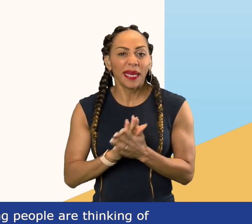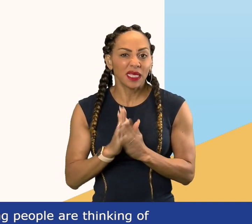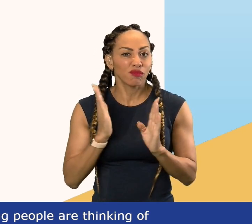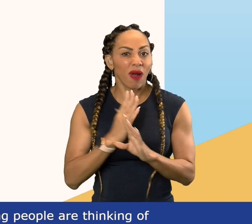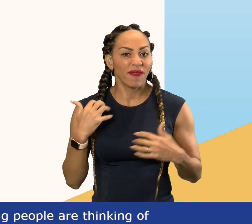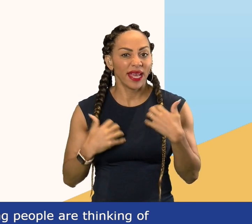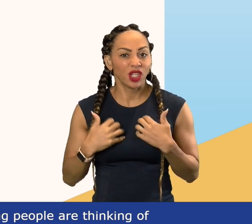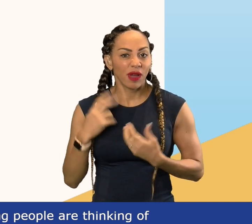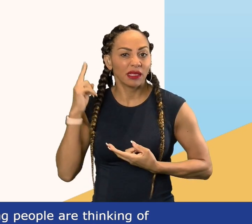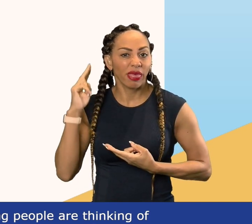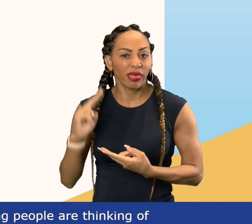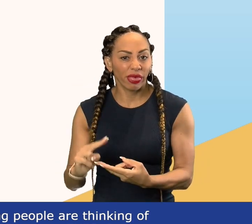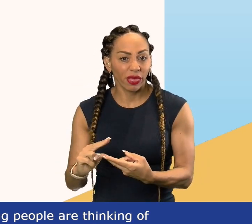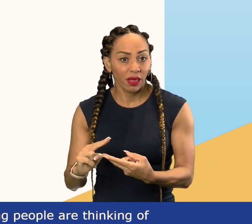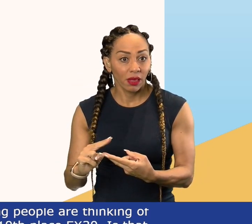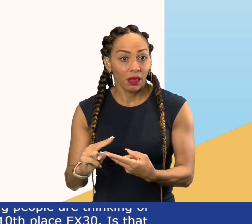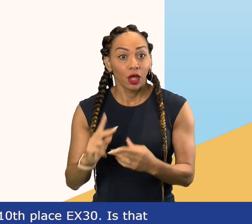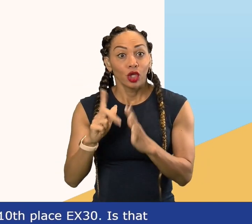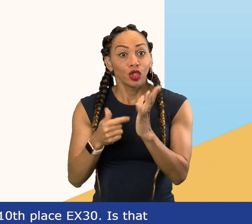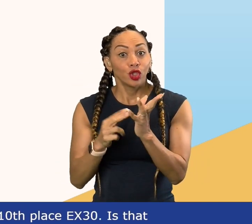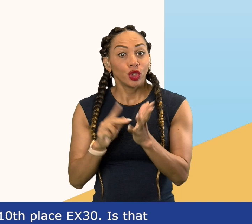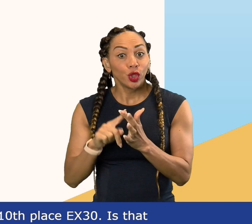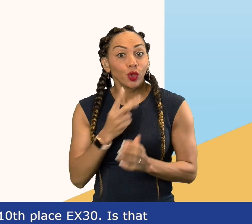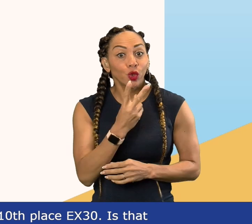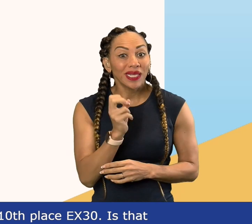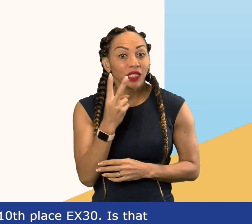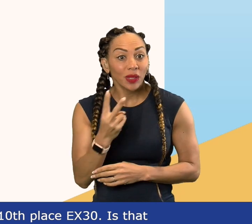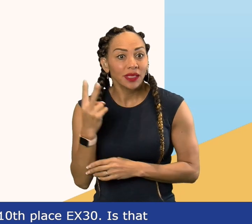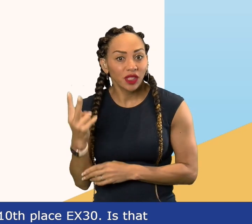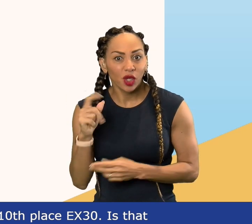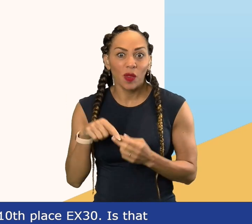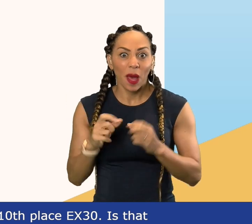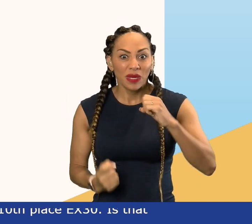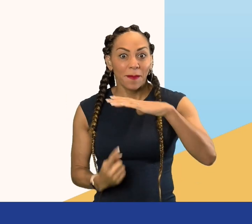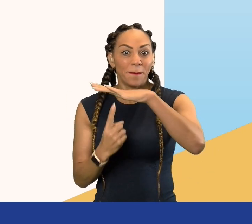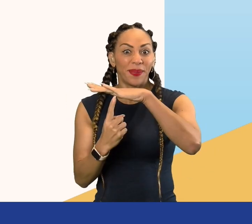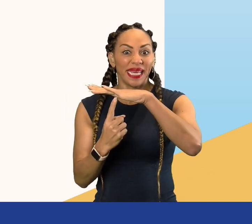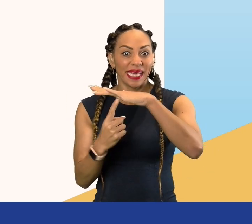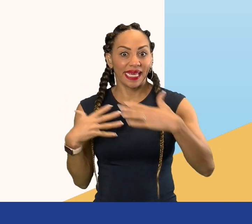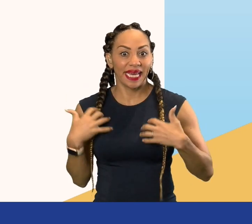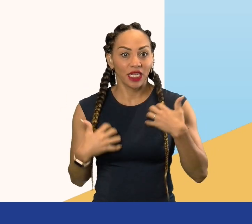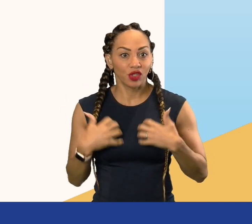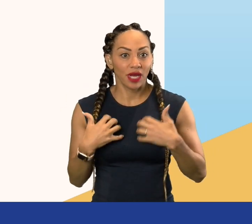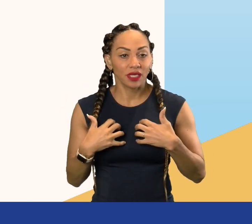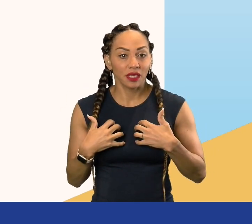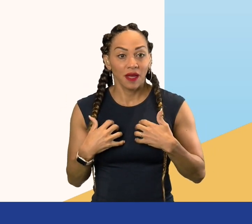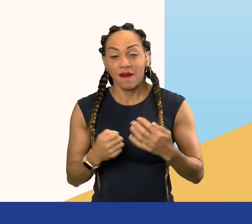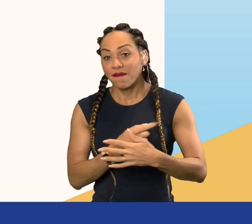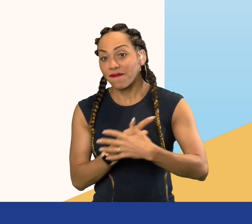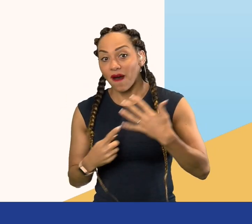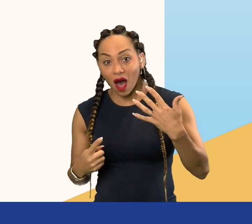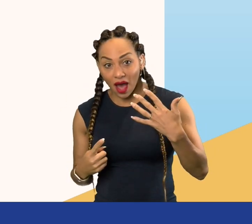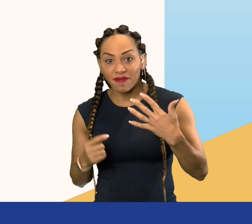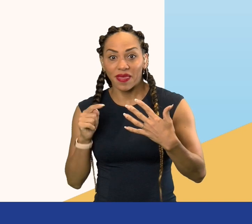June 2022, that was the peak of electric car interest that we saw. 5 of the top 10, including the number 1, were electric cars.